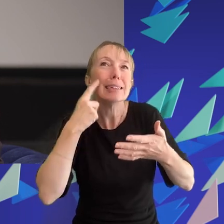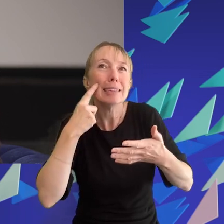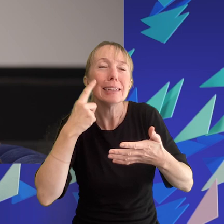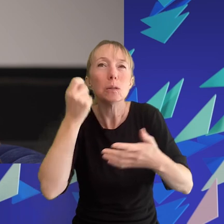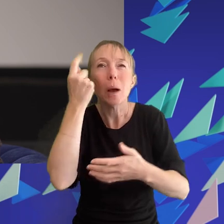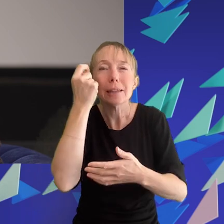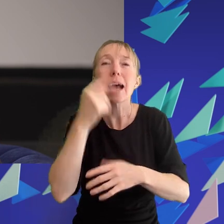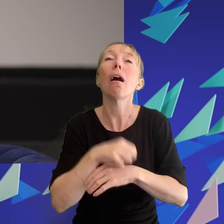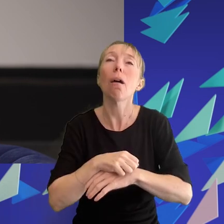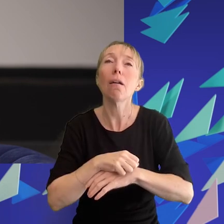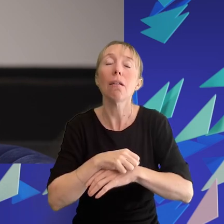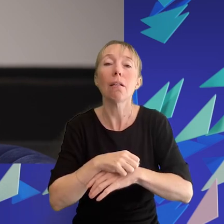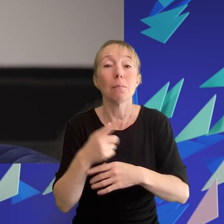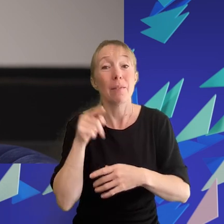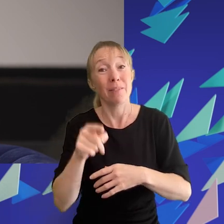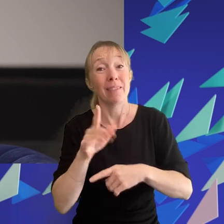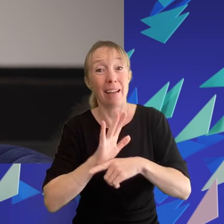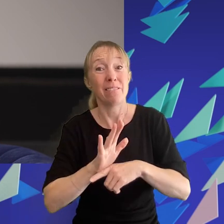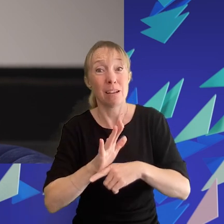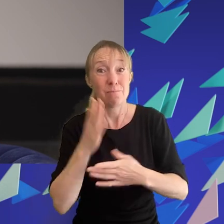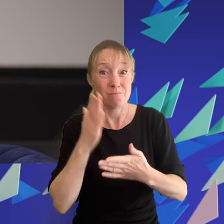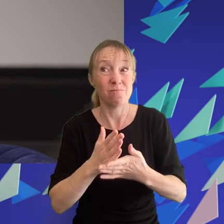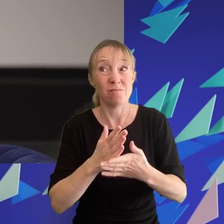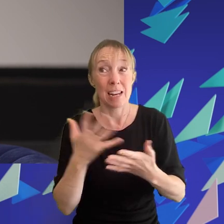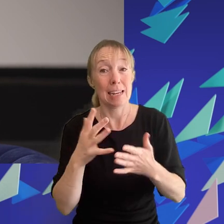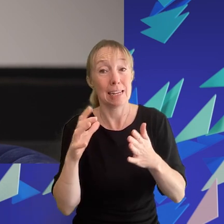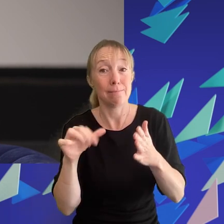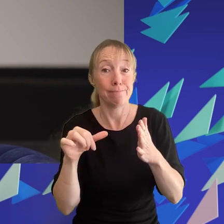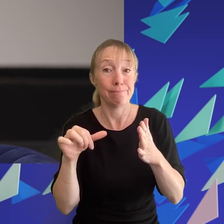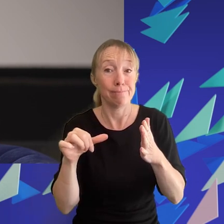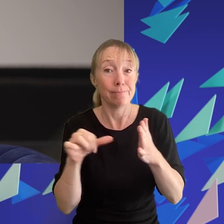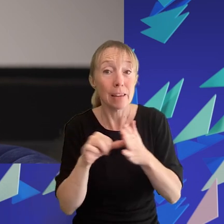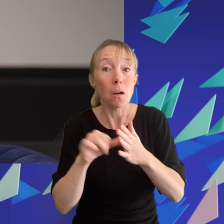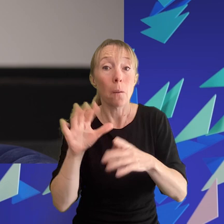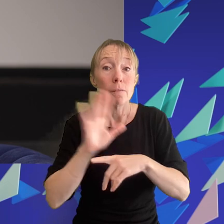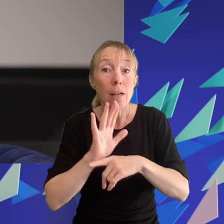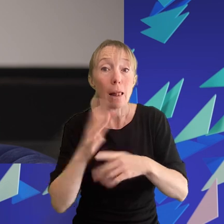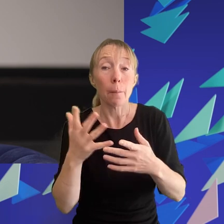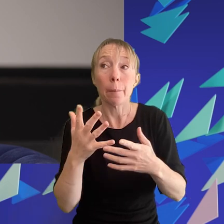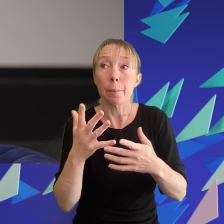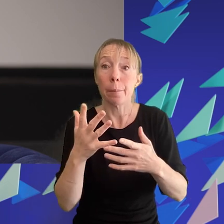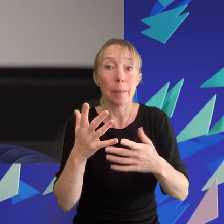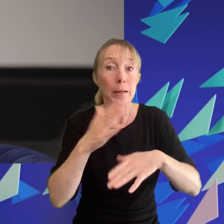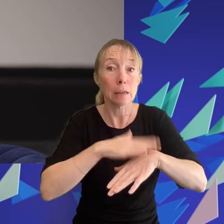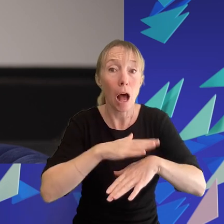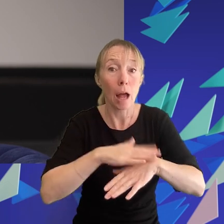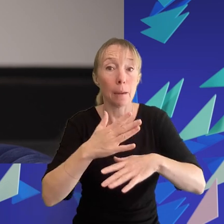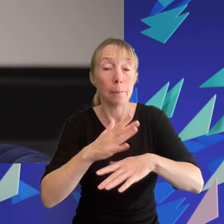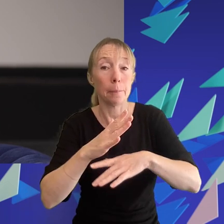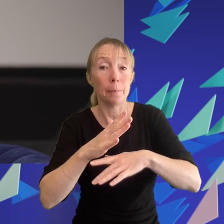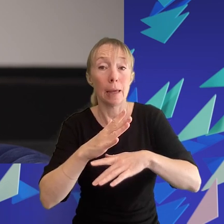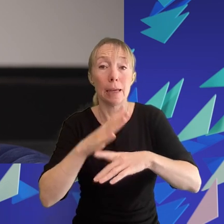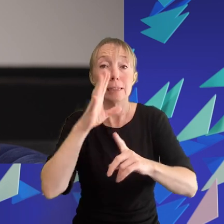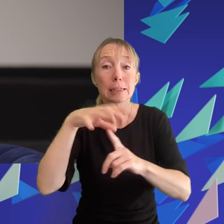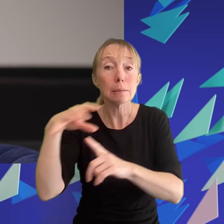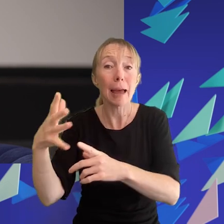But that film is a very extreme, I will say, film about time and space and how things, you know, this is a...